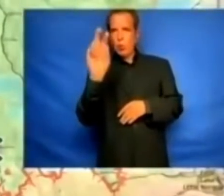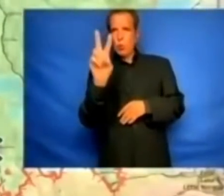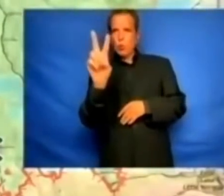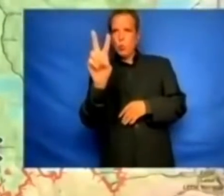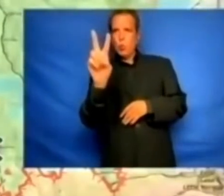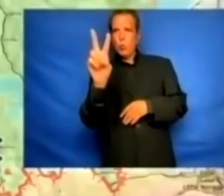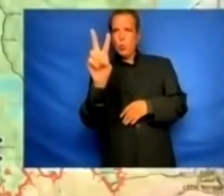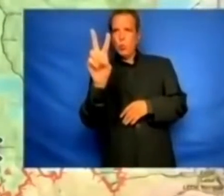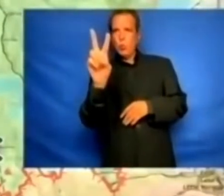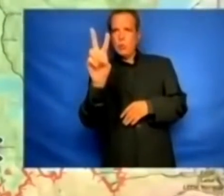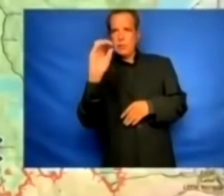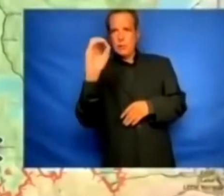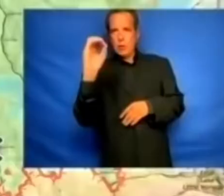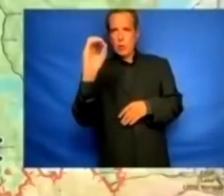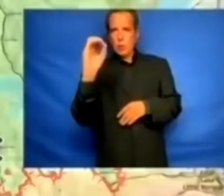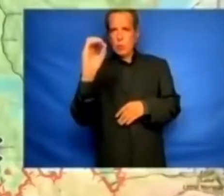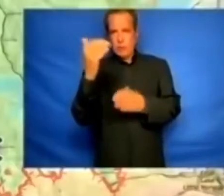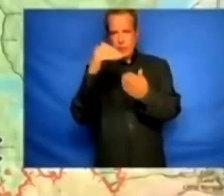That's